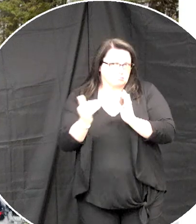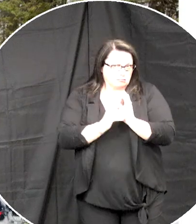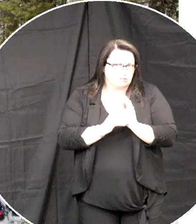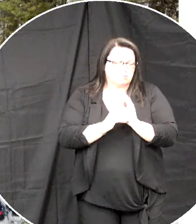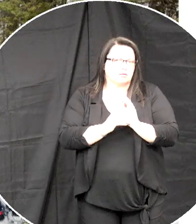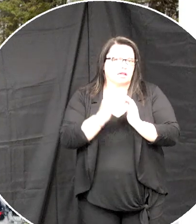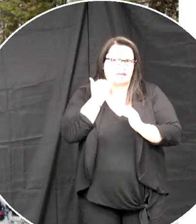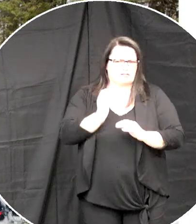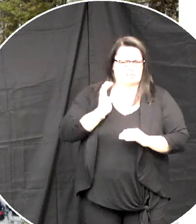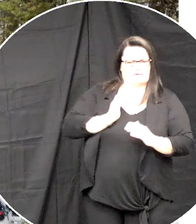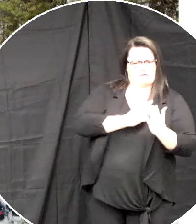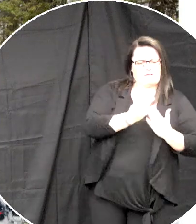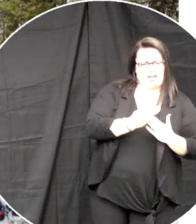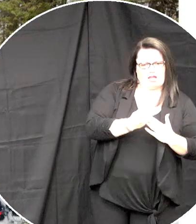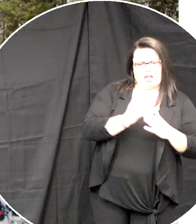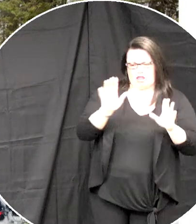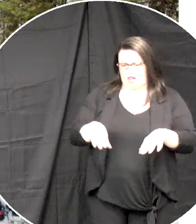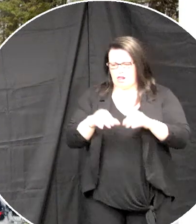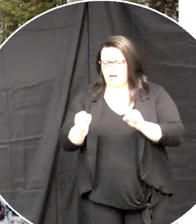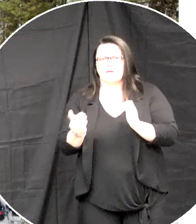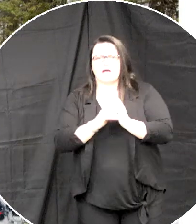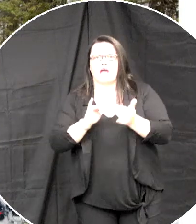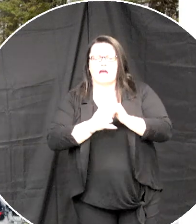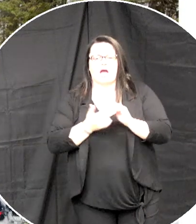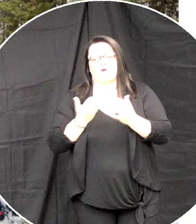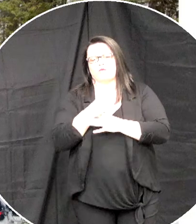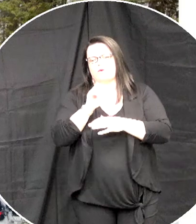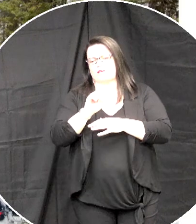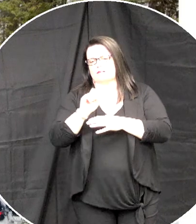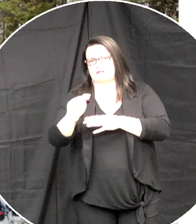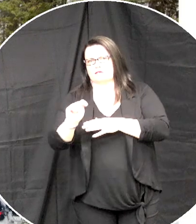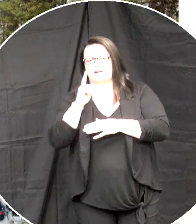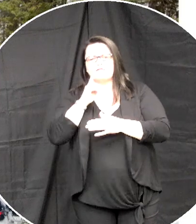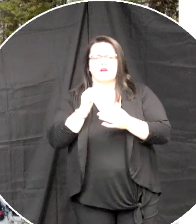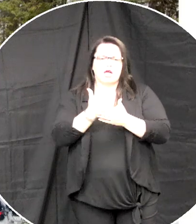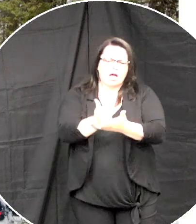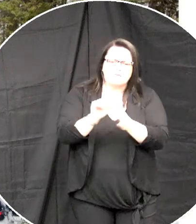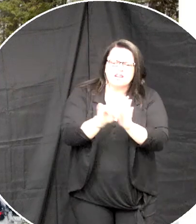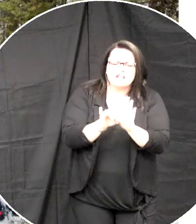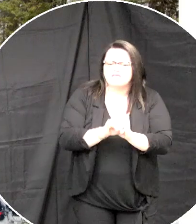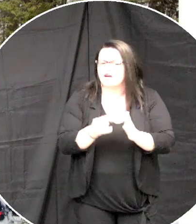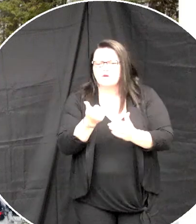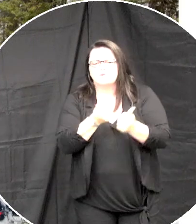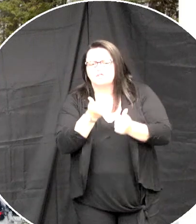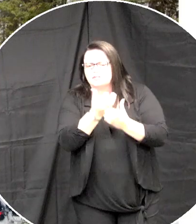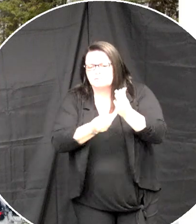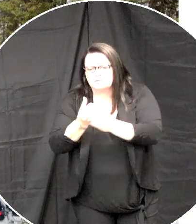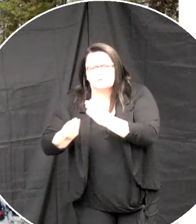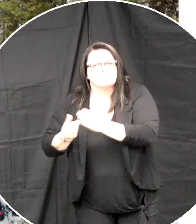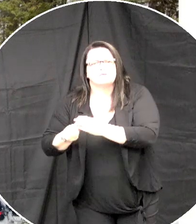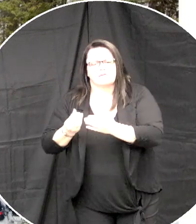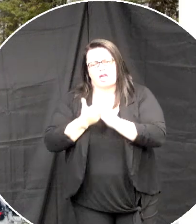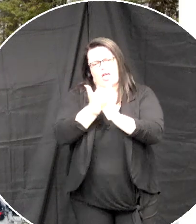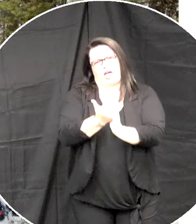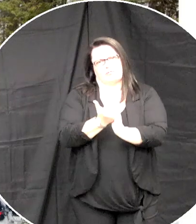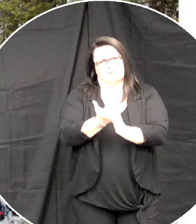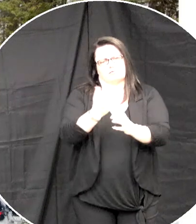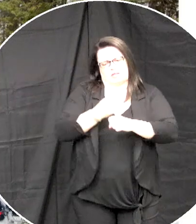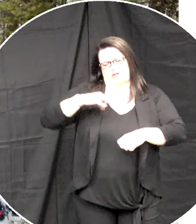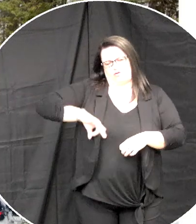on through working with that SST to identify what is required to earn the credit and develop a plan to complete the